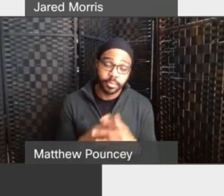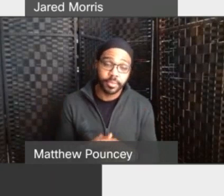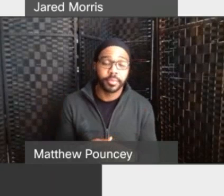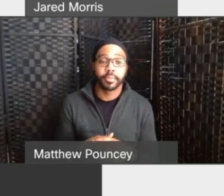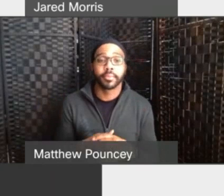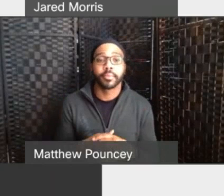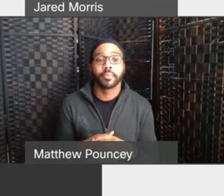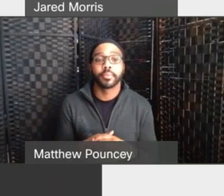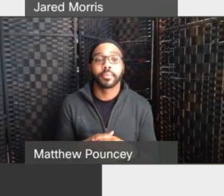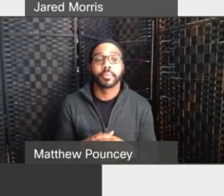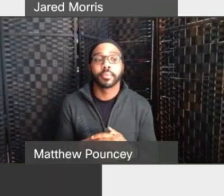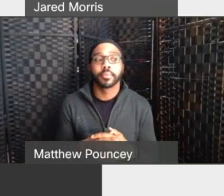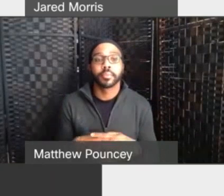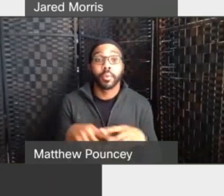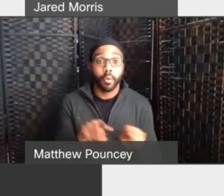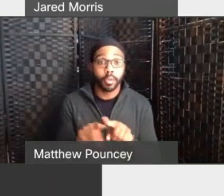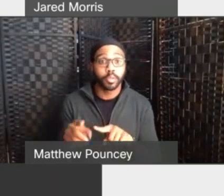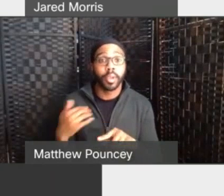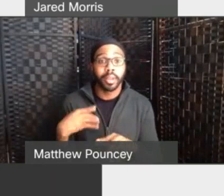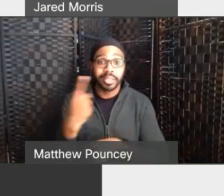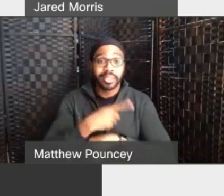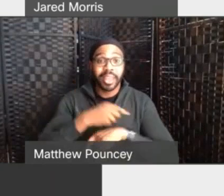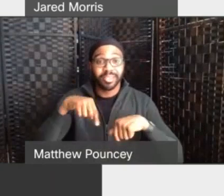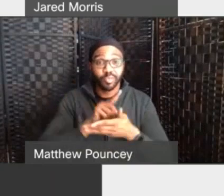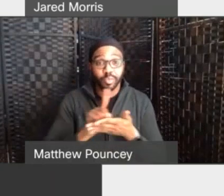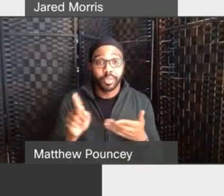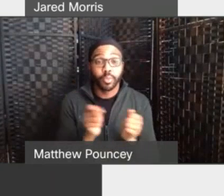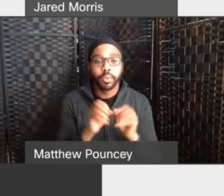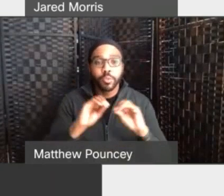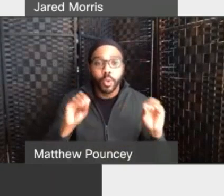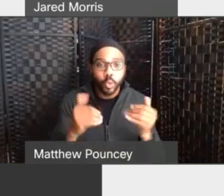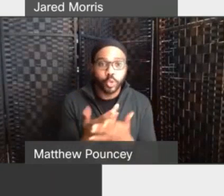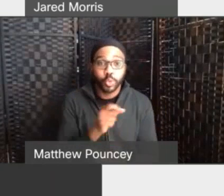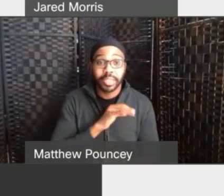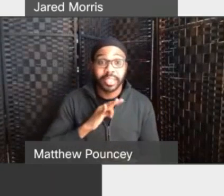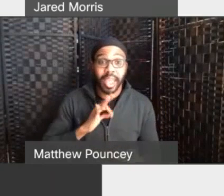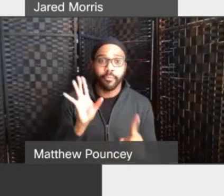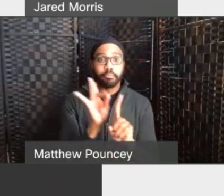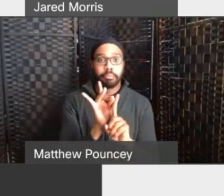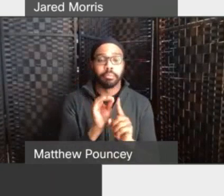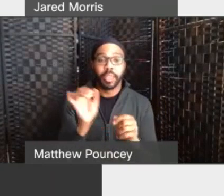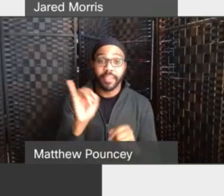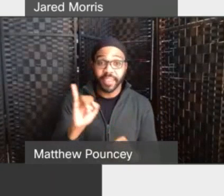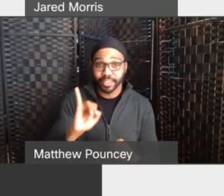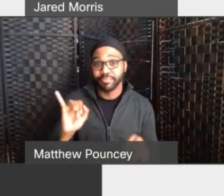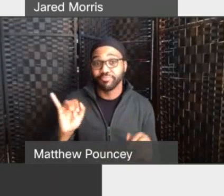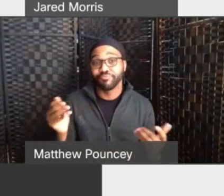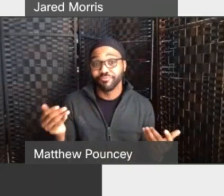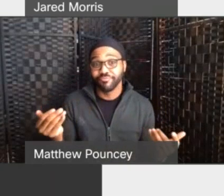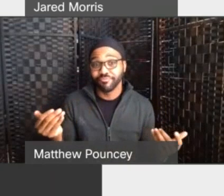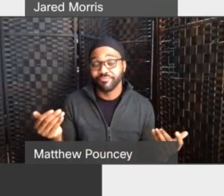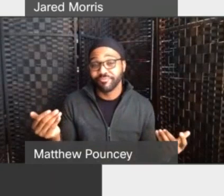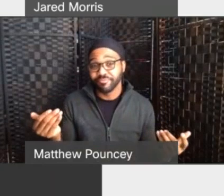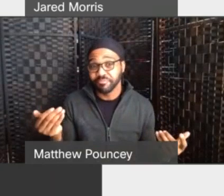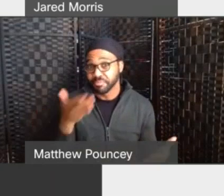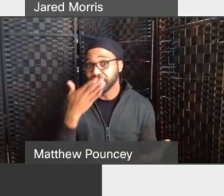We also had a day this week with no new staph infections. So, that's some very